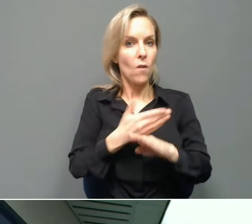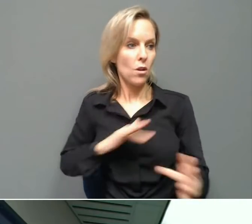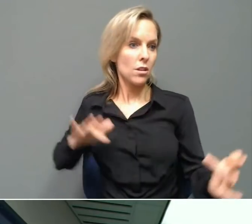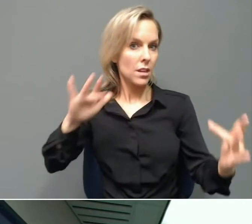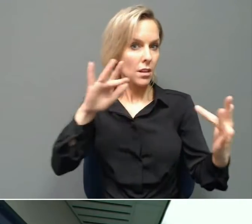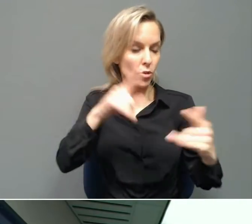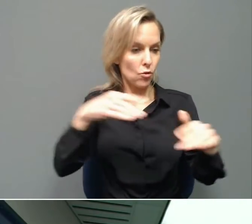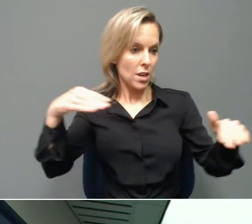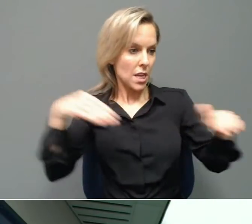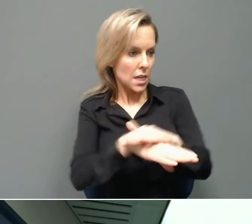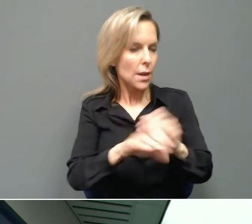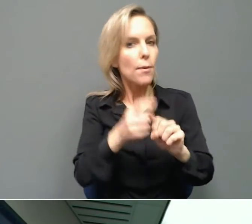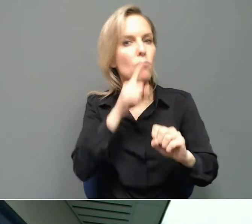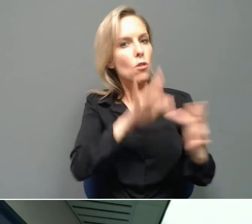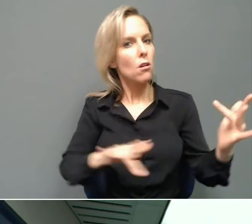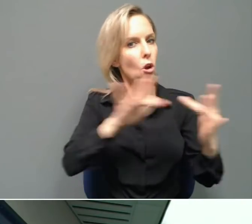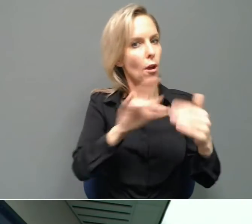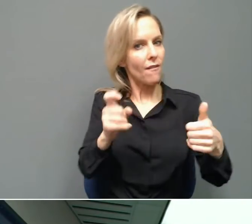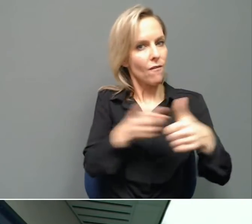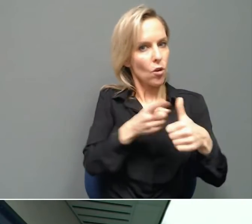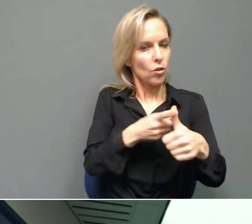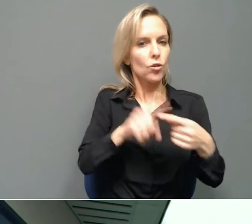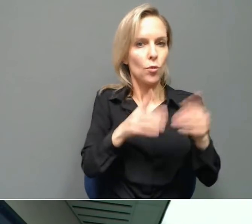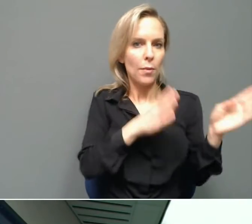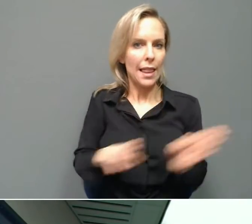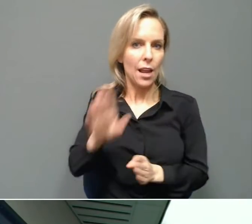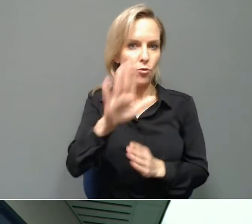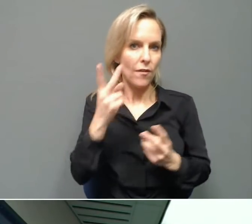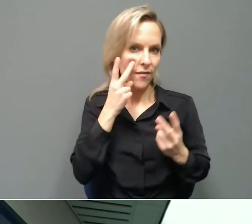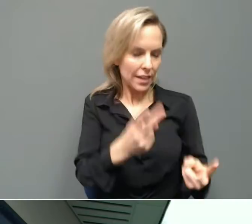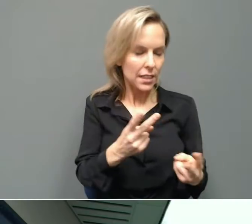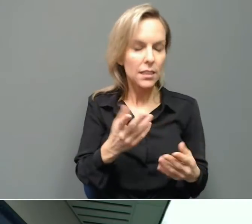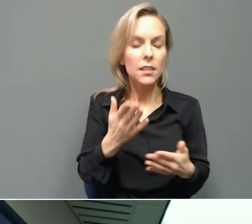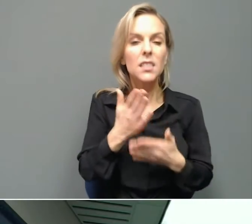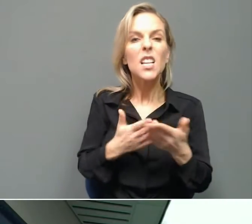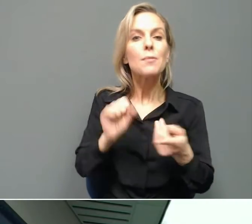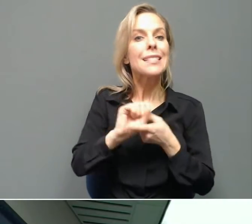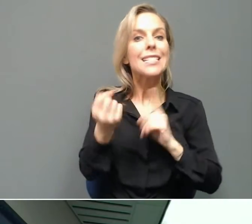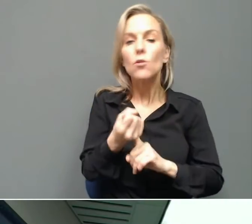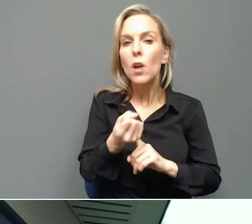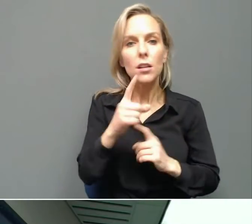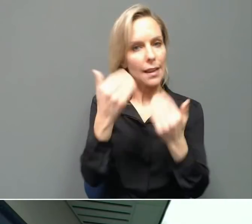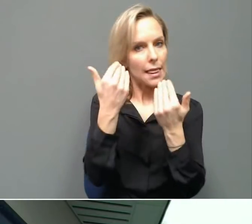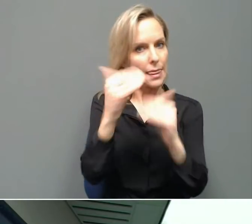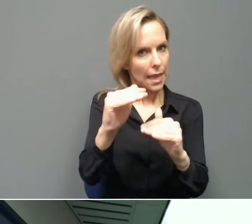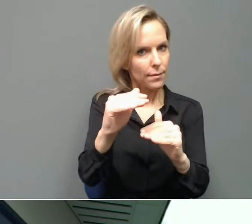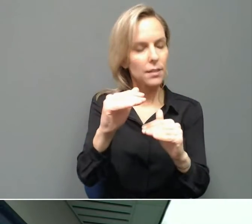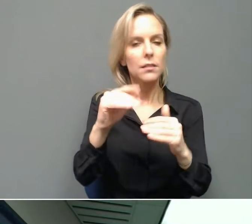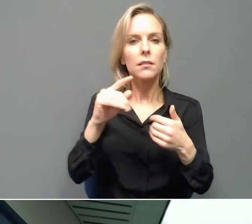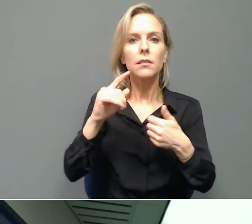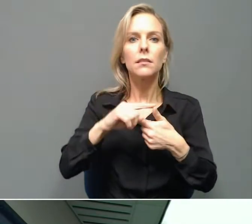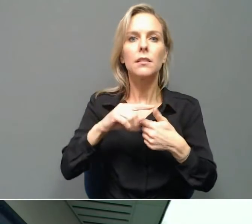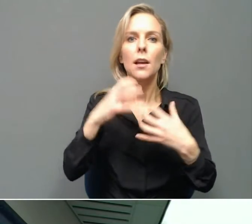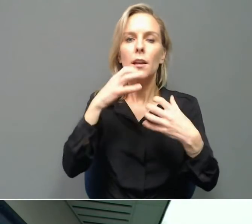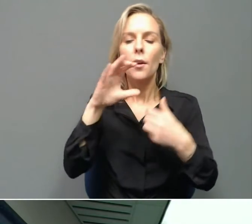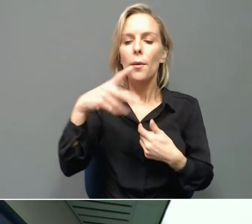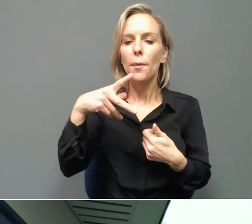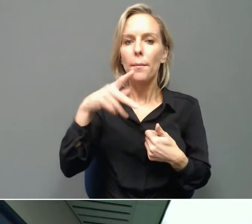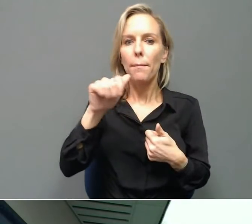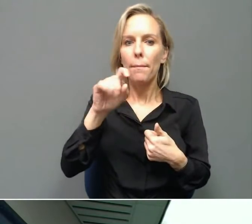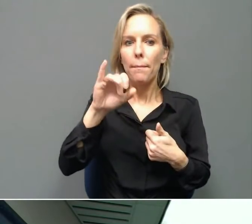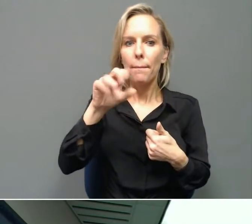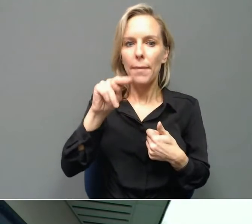your visit. There are a couple scenarios where visits should be limited to compassionate care visits due to the high risk of